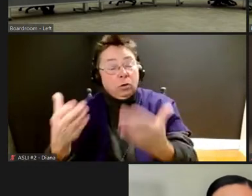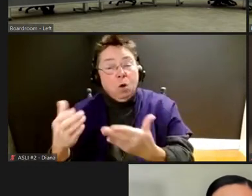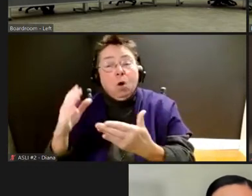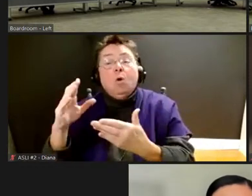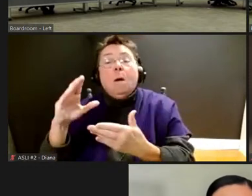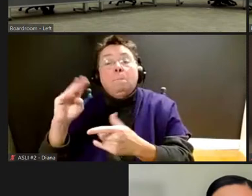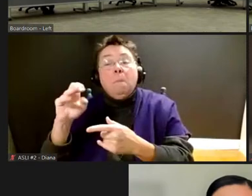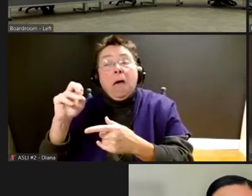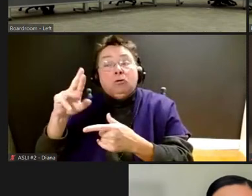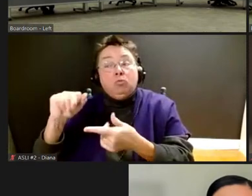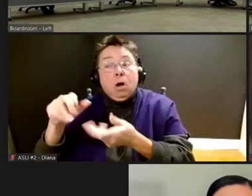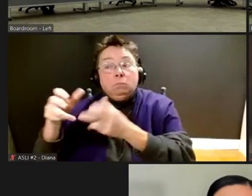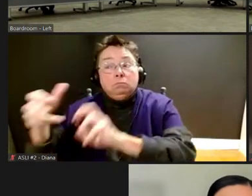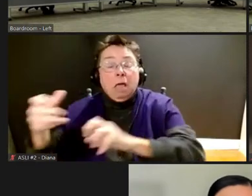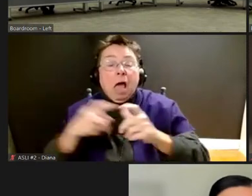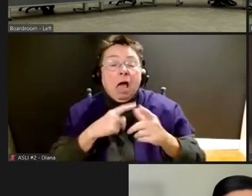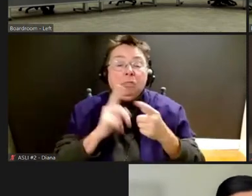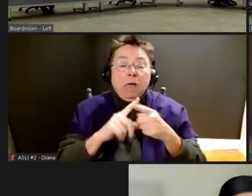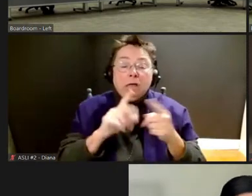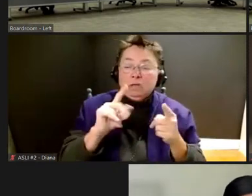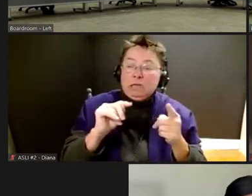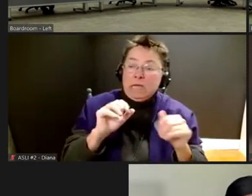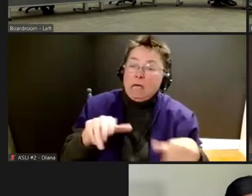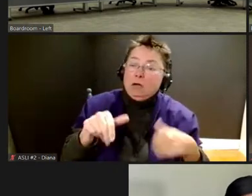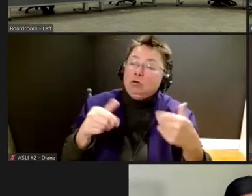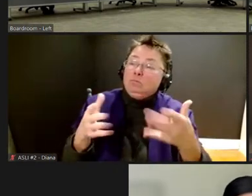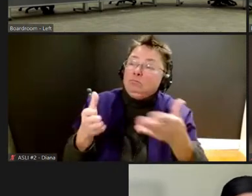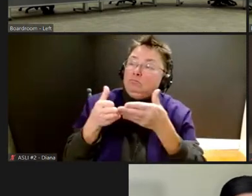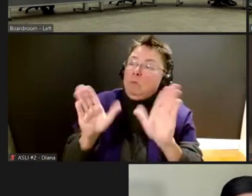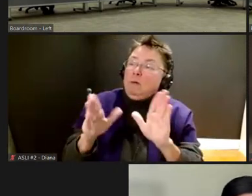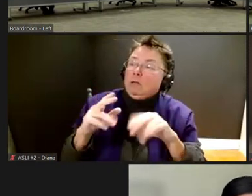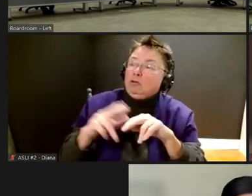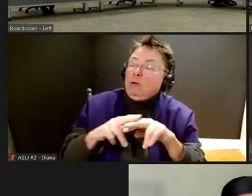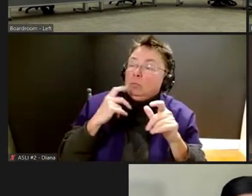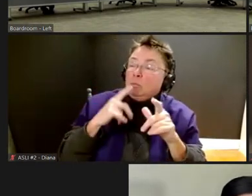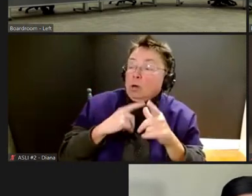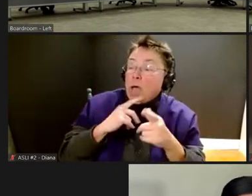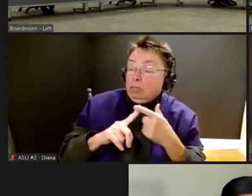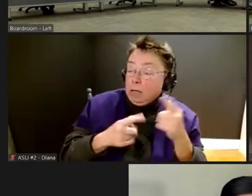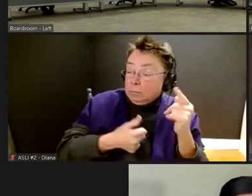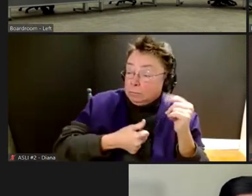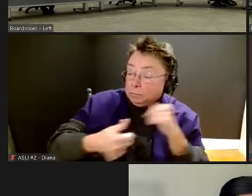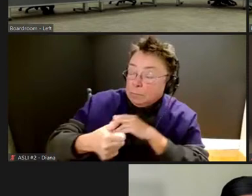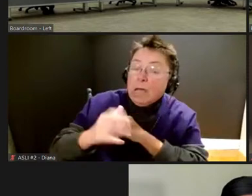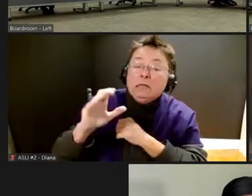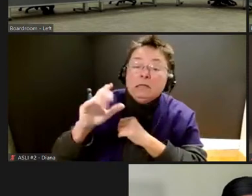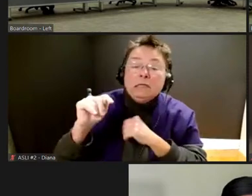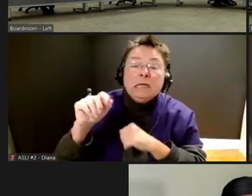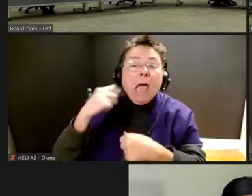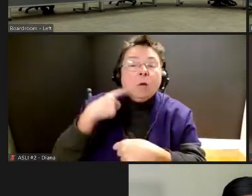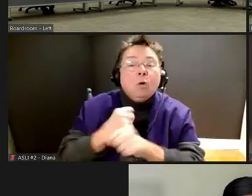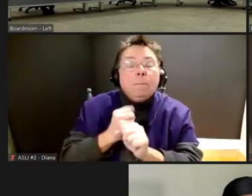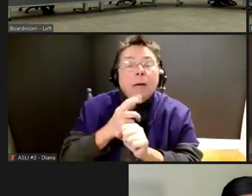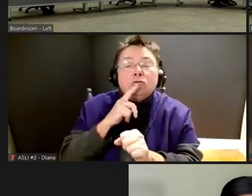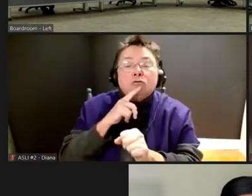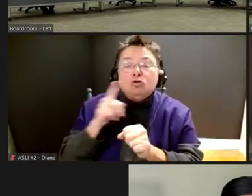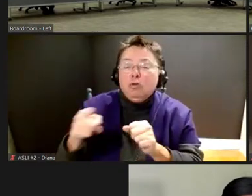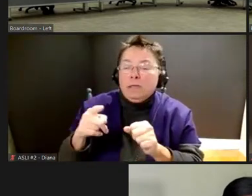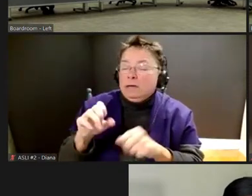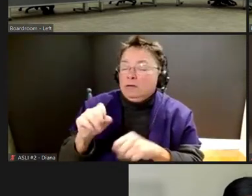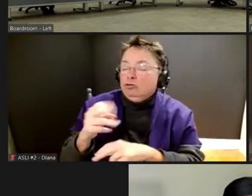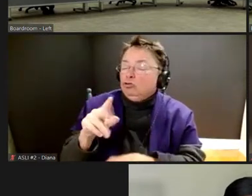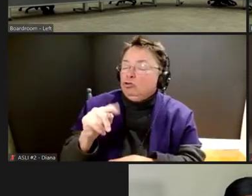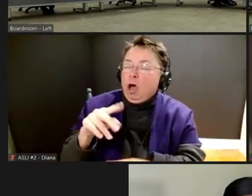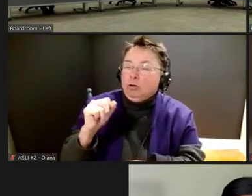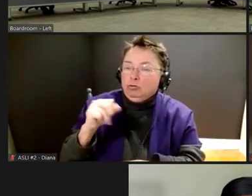transit service to bridge the gap in the METRA service along their lines. CTA will ensure that these types of shuttles do not impede the normal